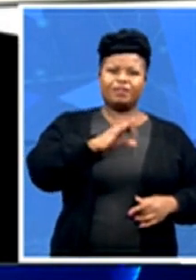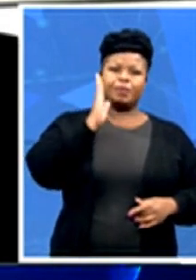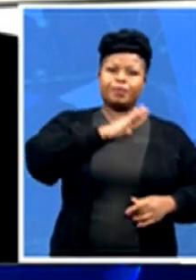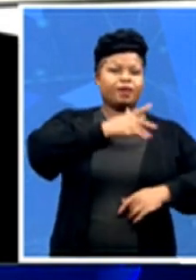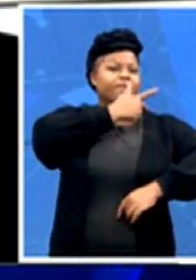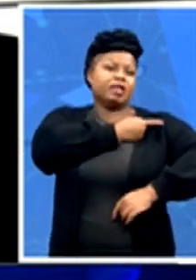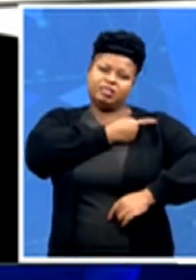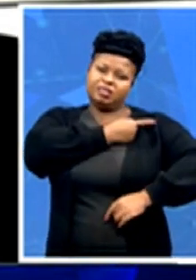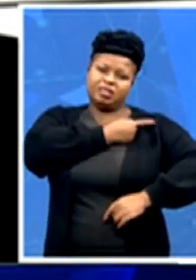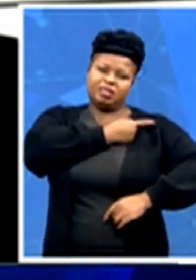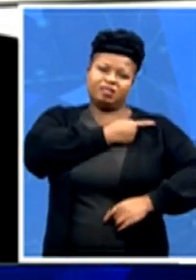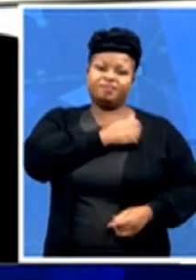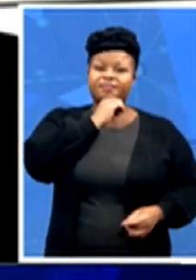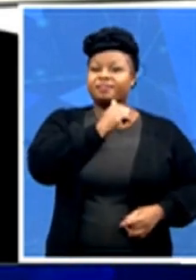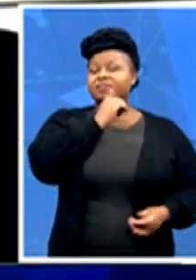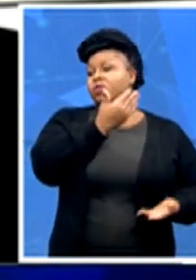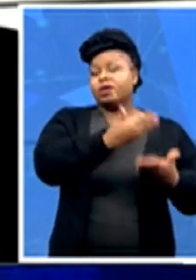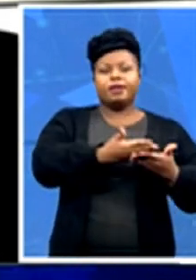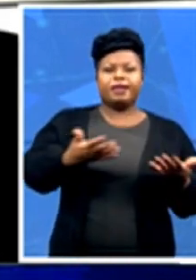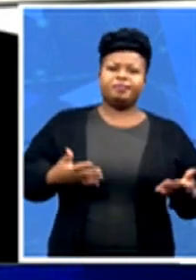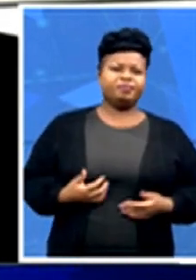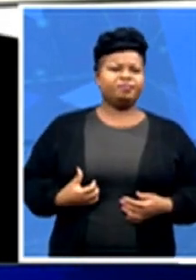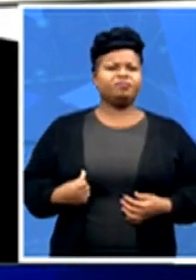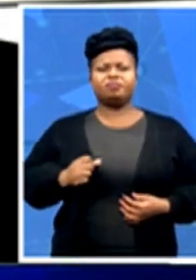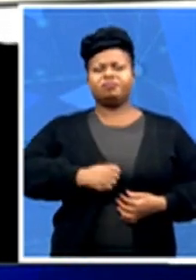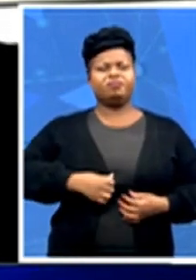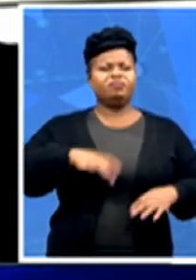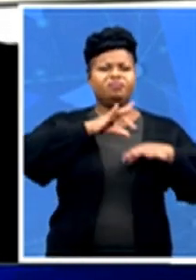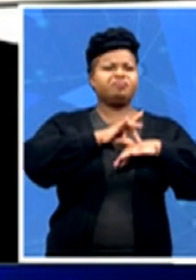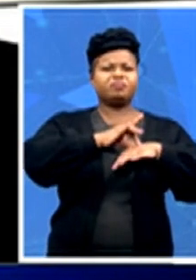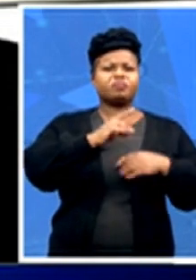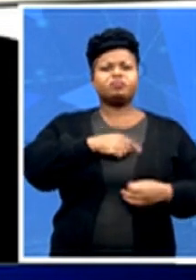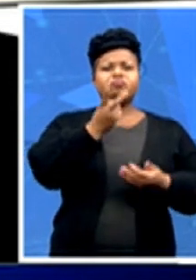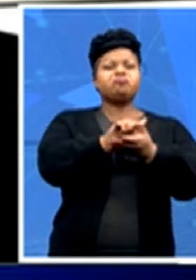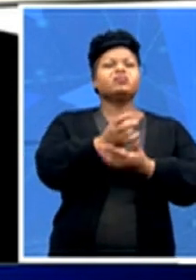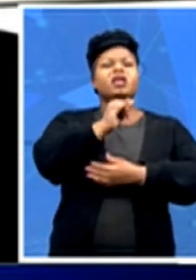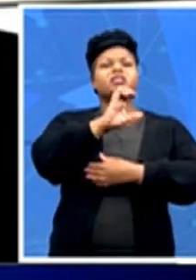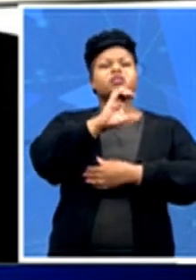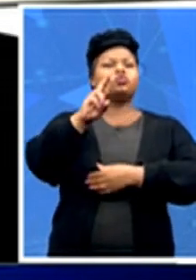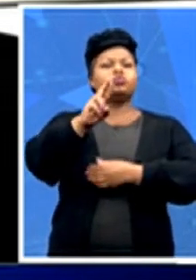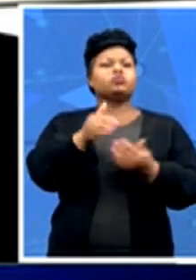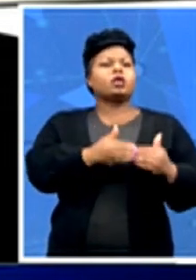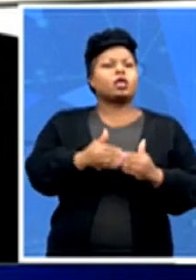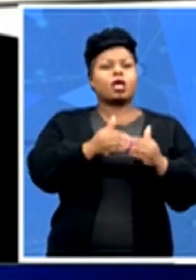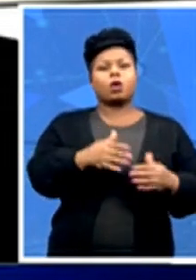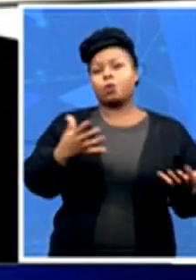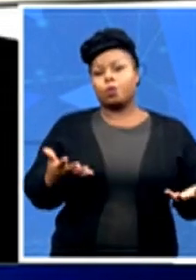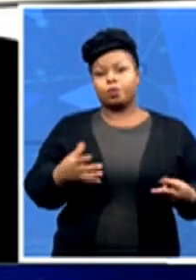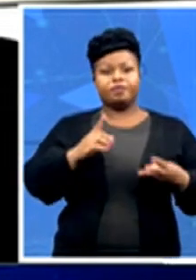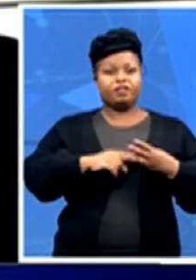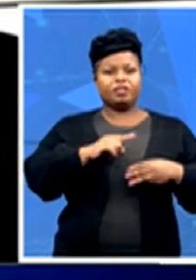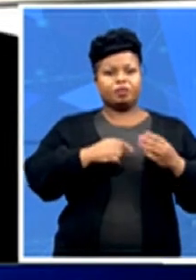acute effects of severe disease where you need ICU care, or whether it's about long COVID.